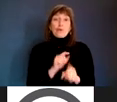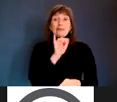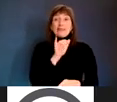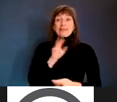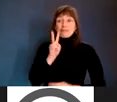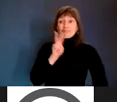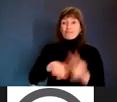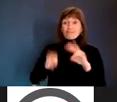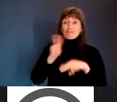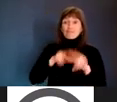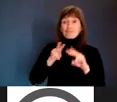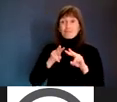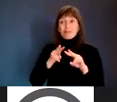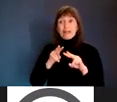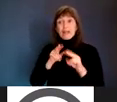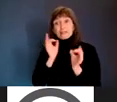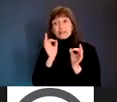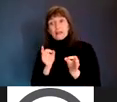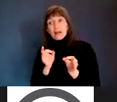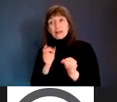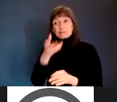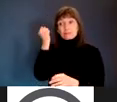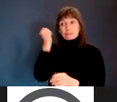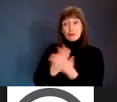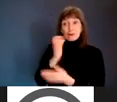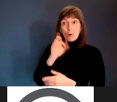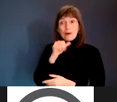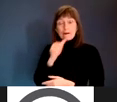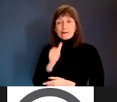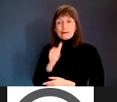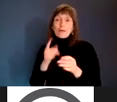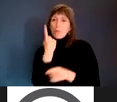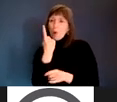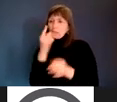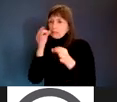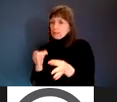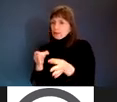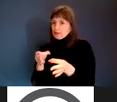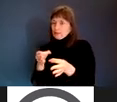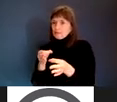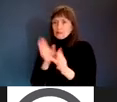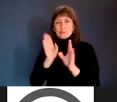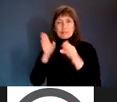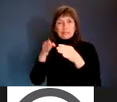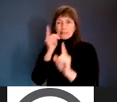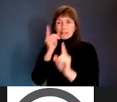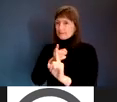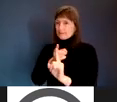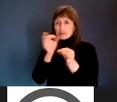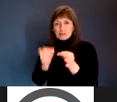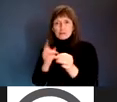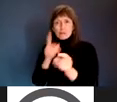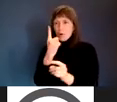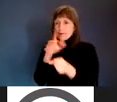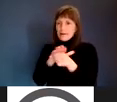decision specific. So usually a risk has been identified in a particular area related to a particular decision. And